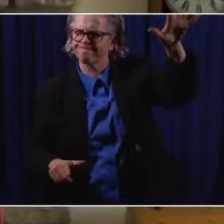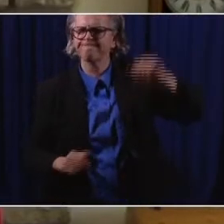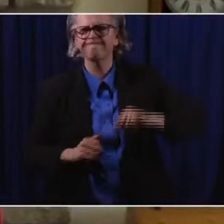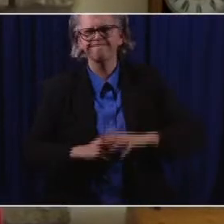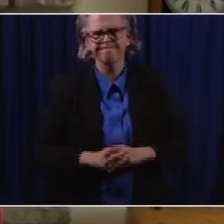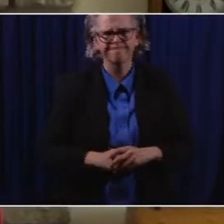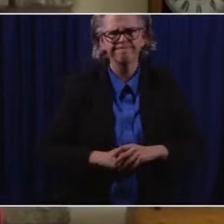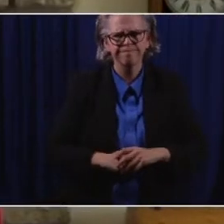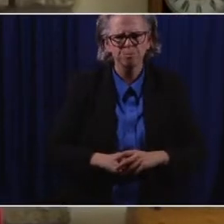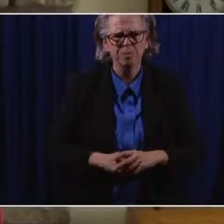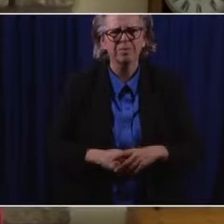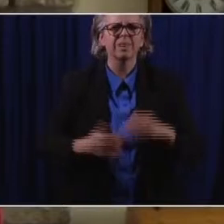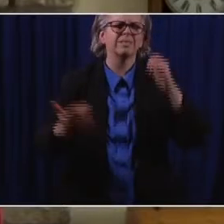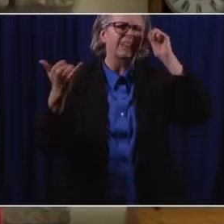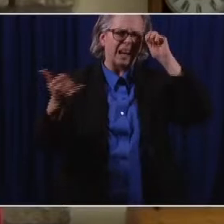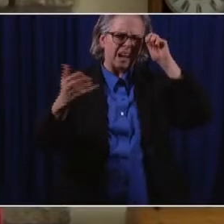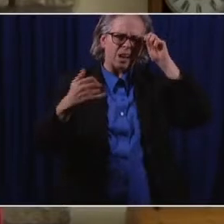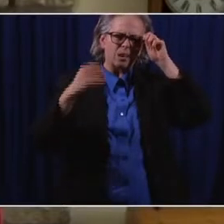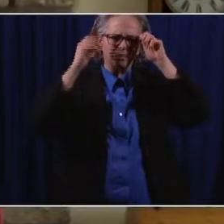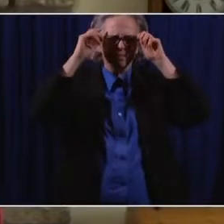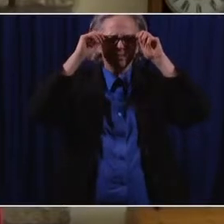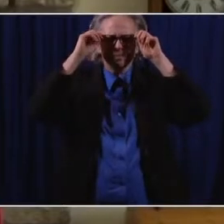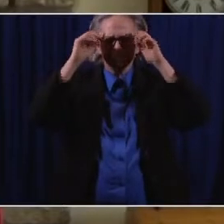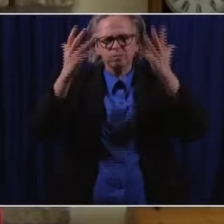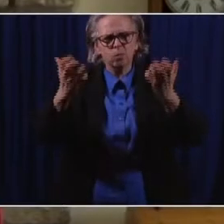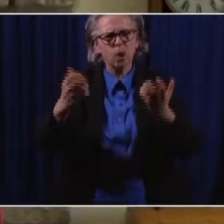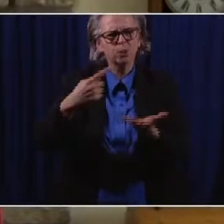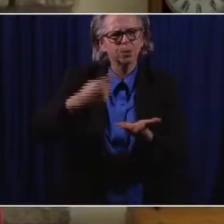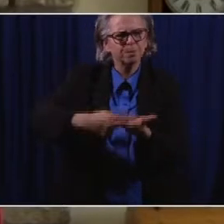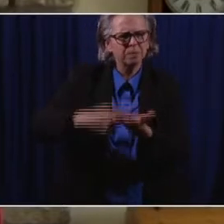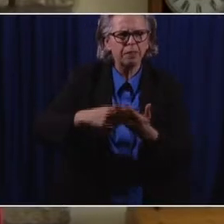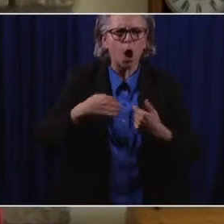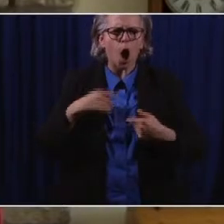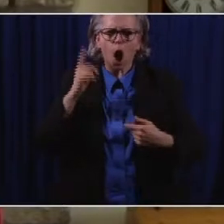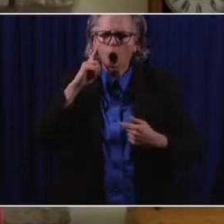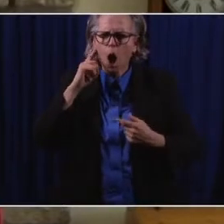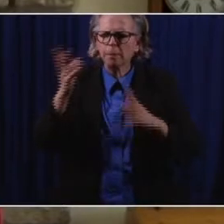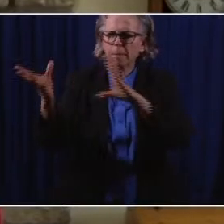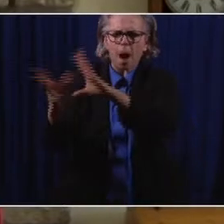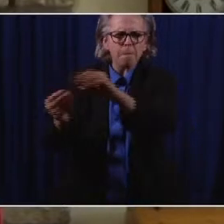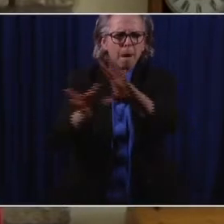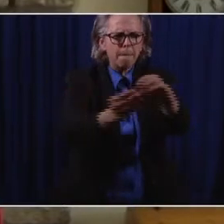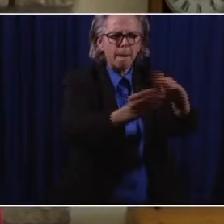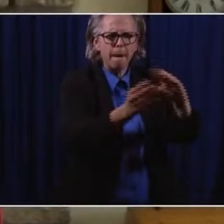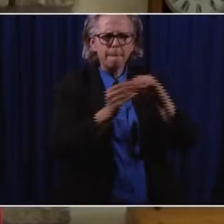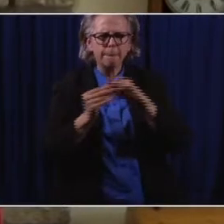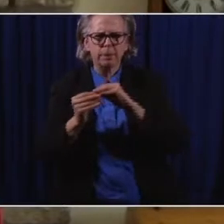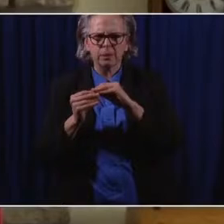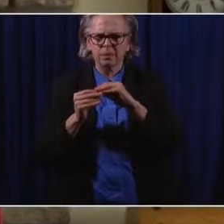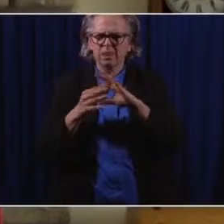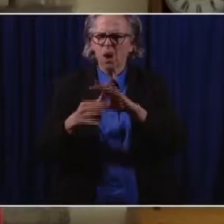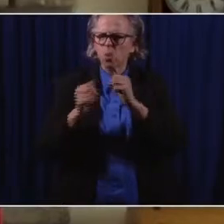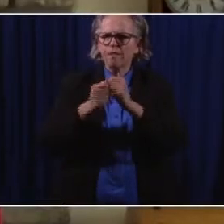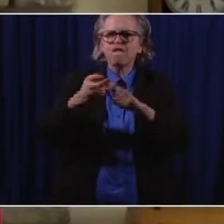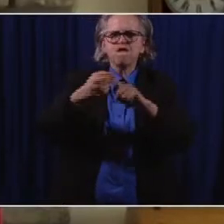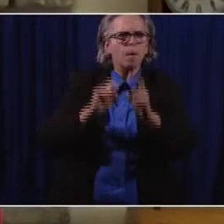health directors, and very, very concerned. And let me just say again,